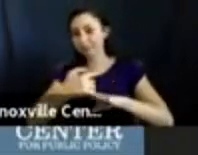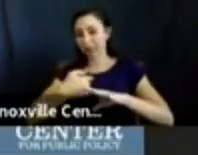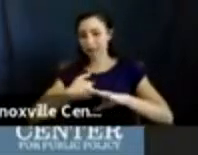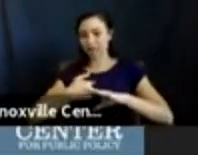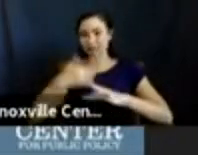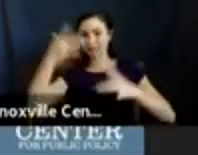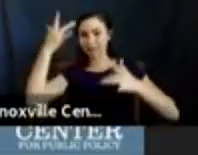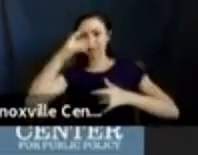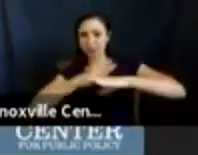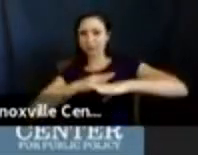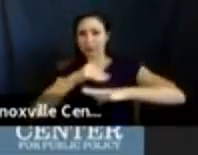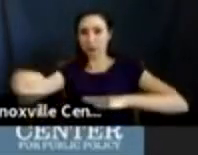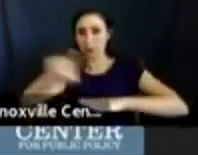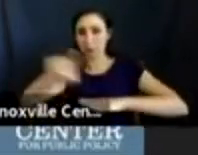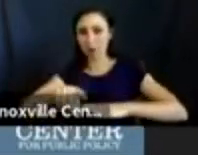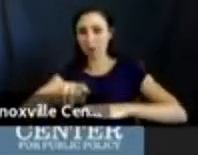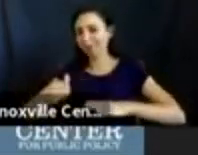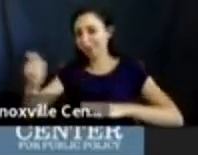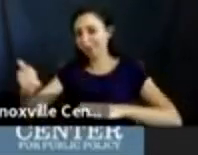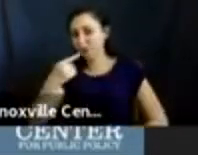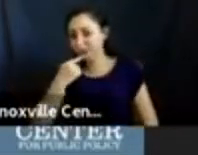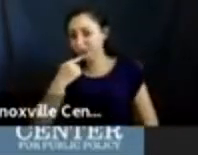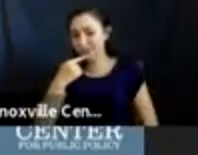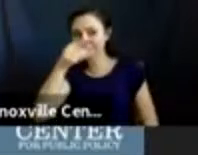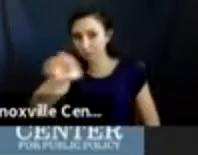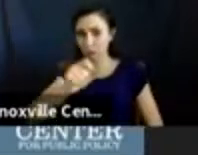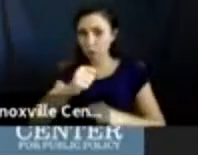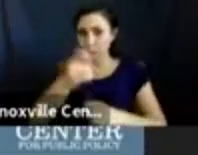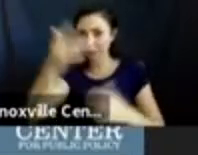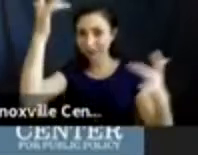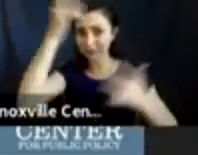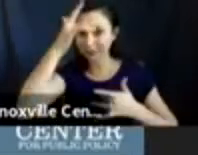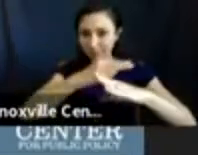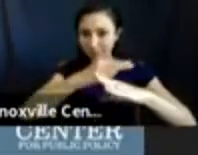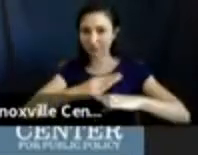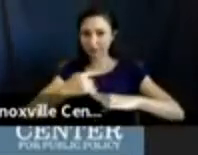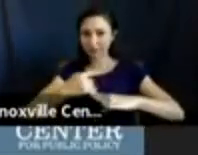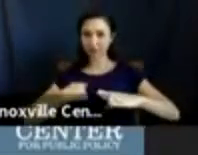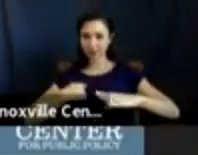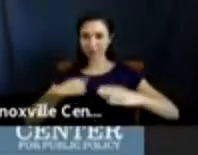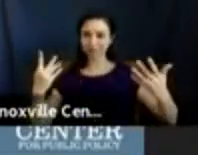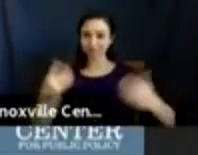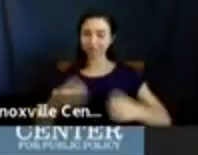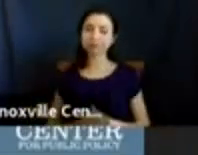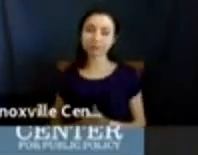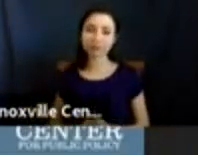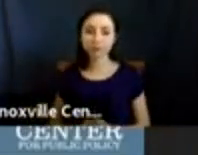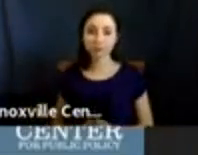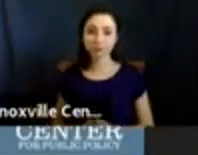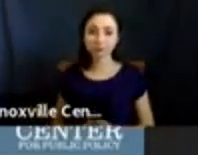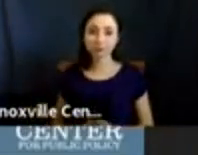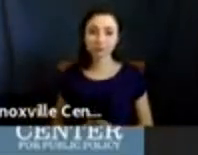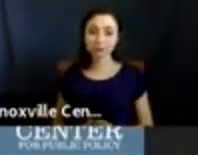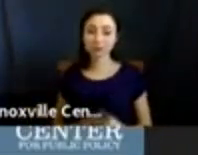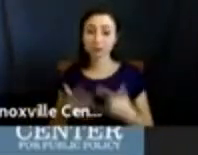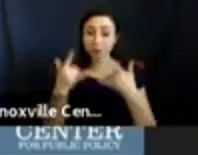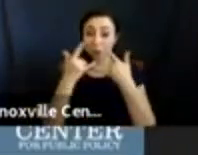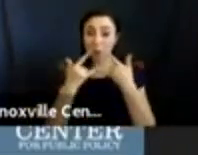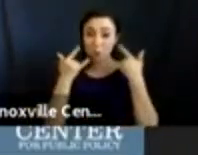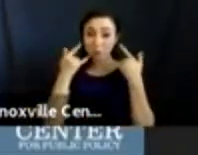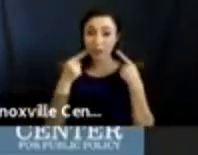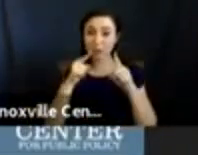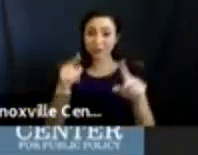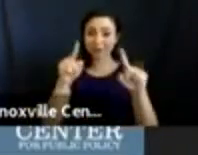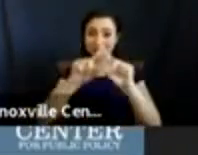it's protecting you from germs that others would have. So reports of mask wearing during various activities has